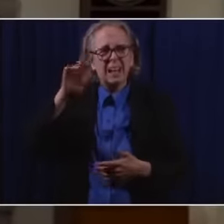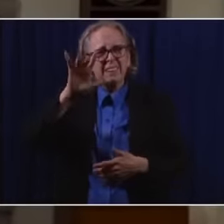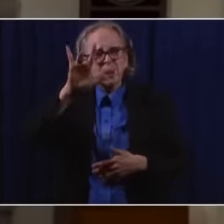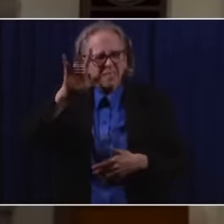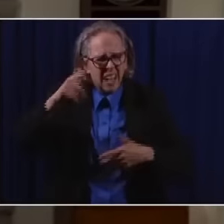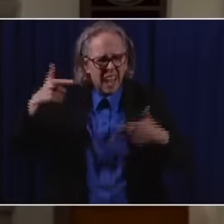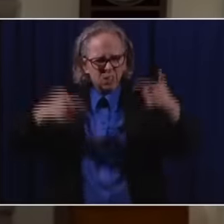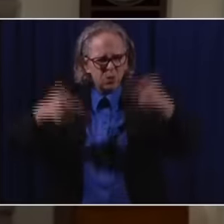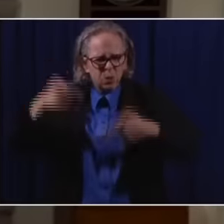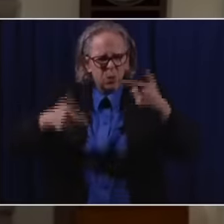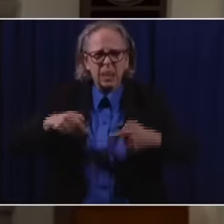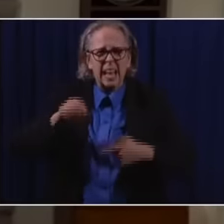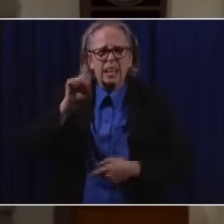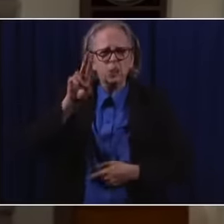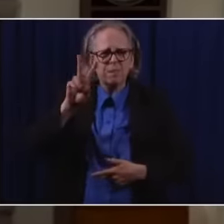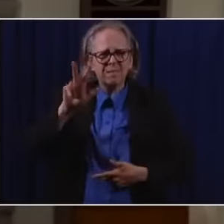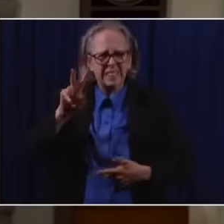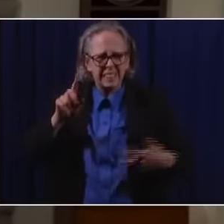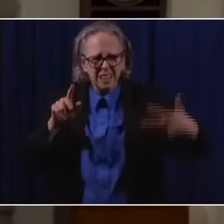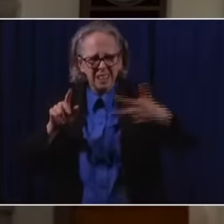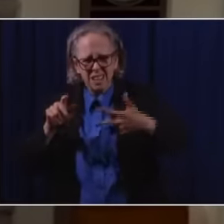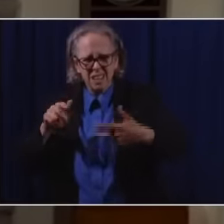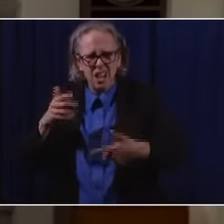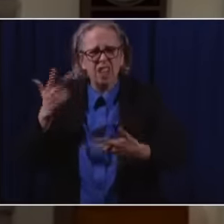vehicle, a 2-year-old who was shot in the leg,